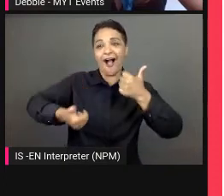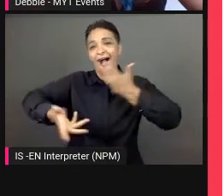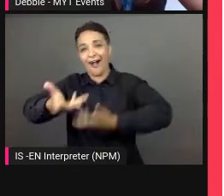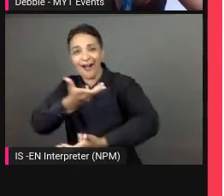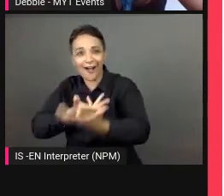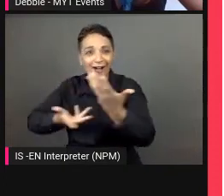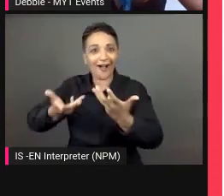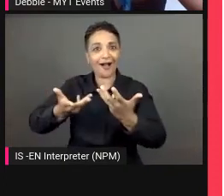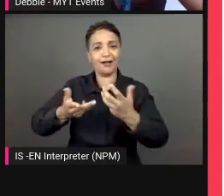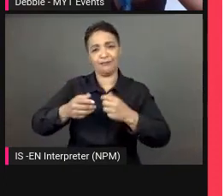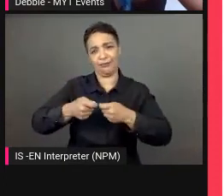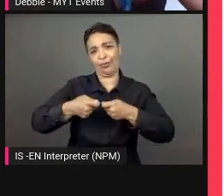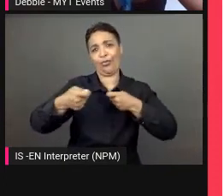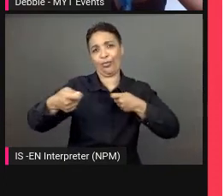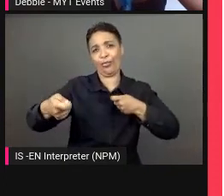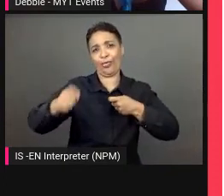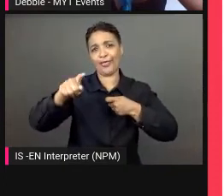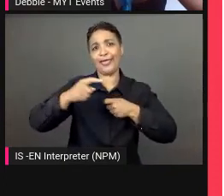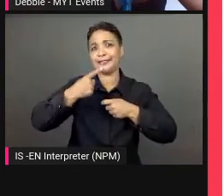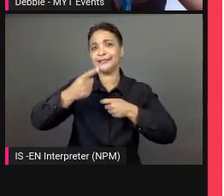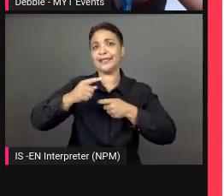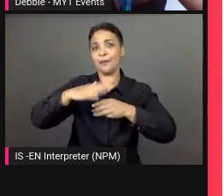extend the 3 minutes by pressing connect.